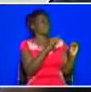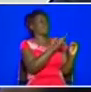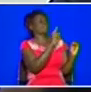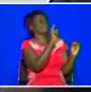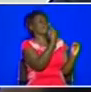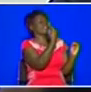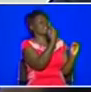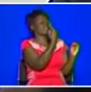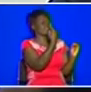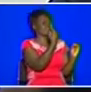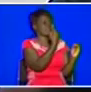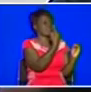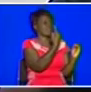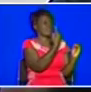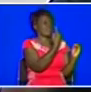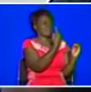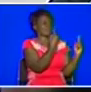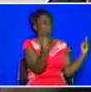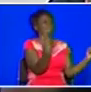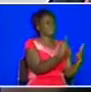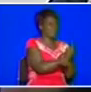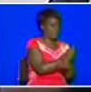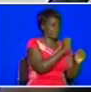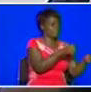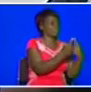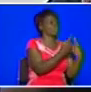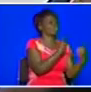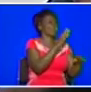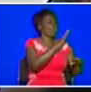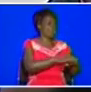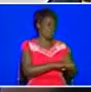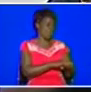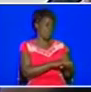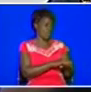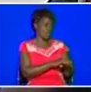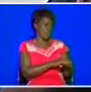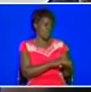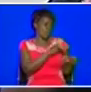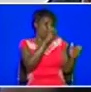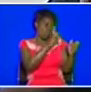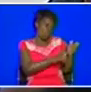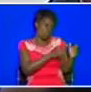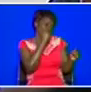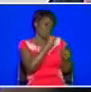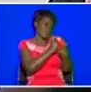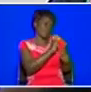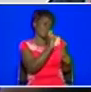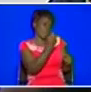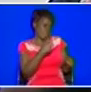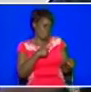first fundamental difference. So can we talk about what is it that will make